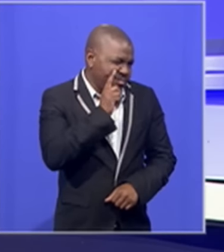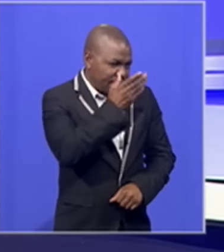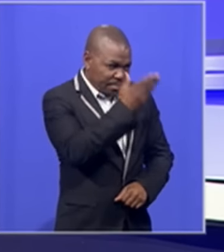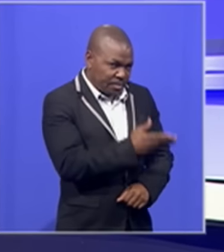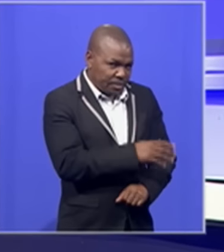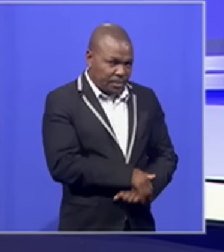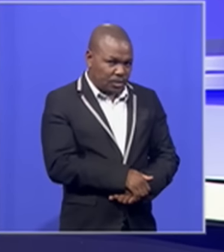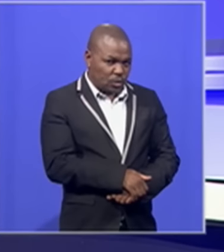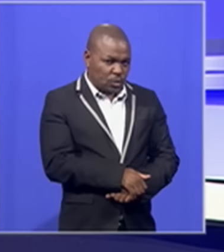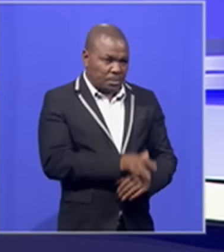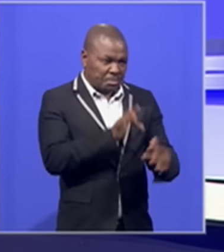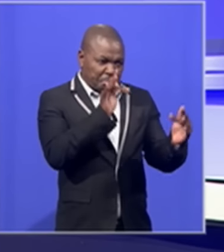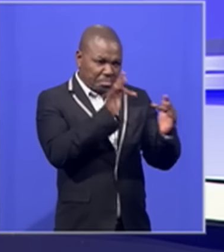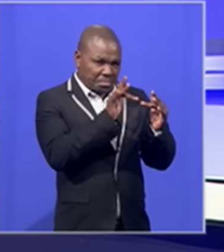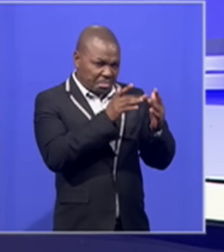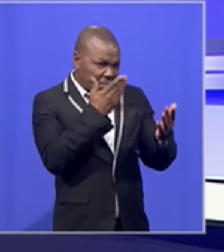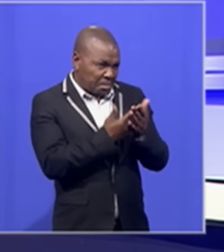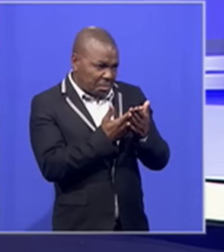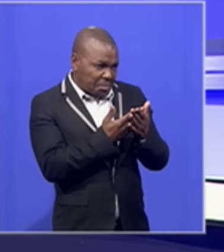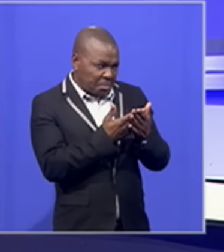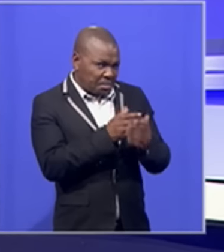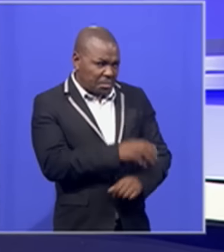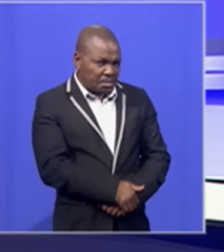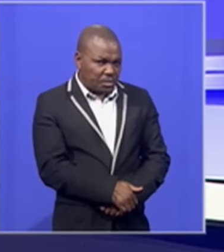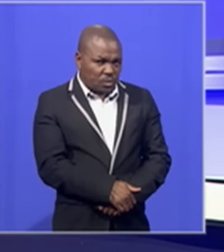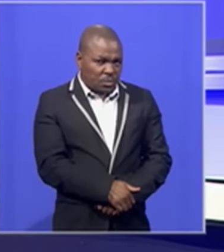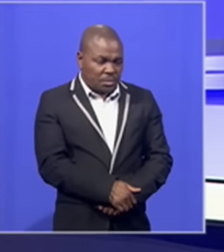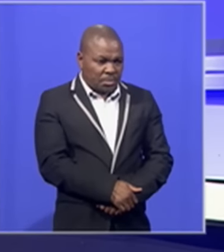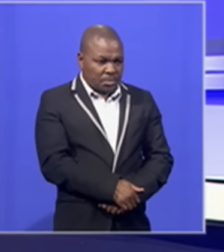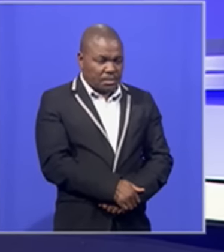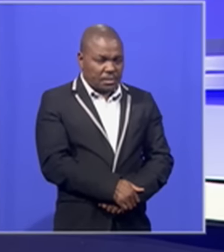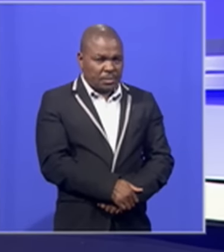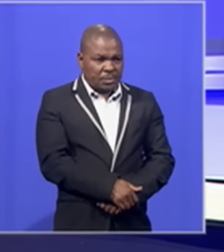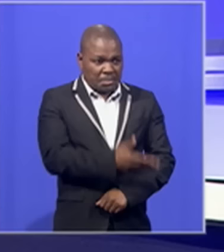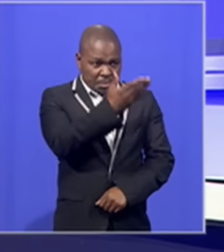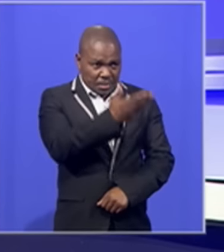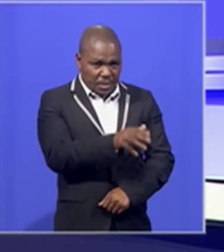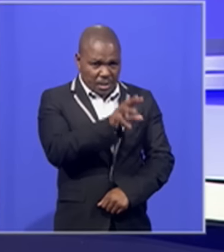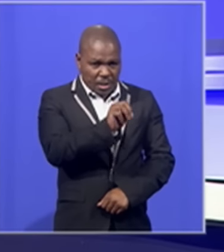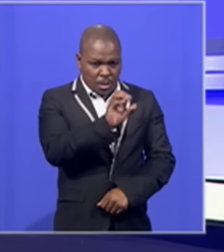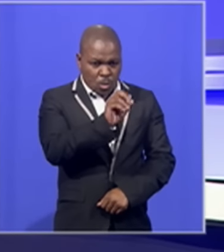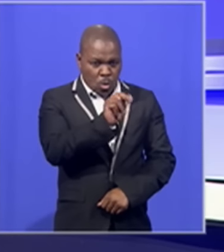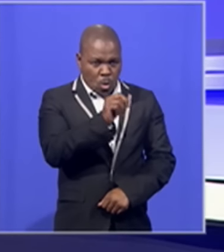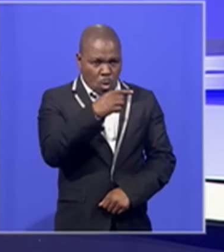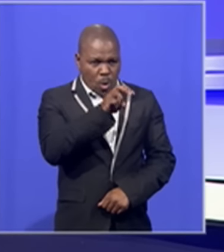gore a re tla utlwana nna le ene. Re Mongwai,